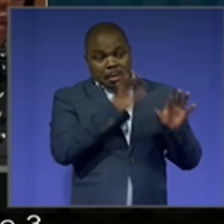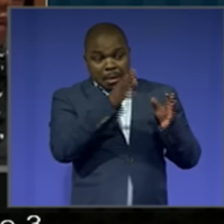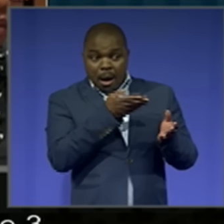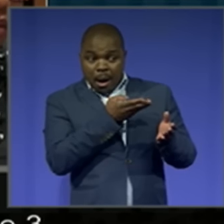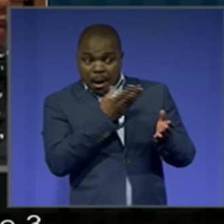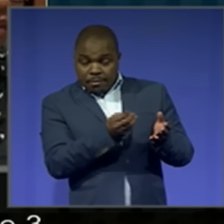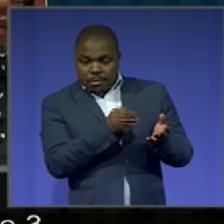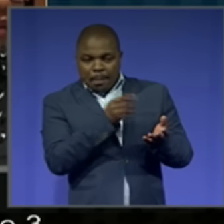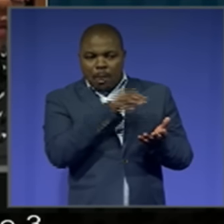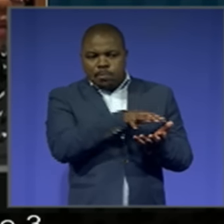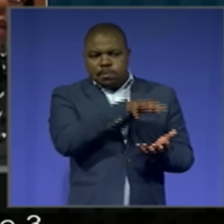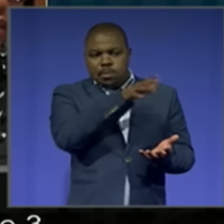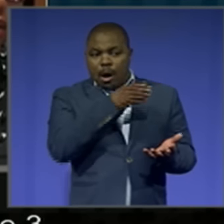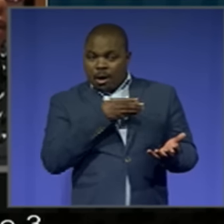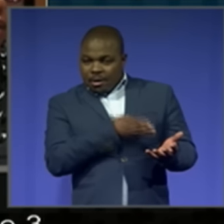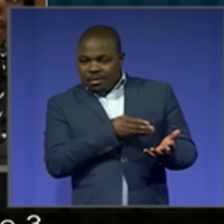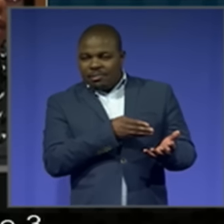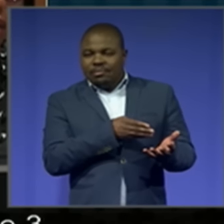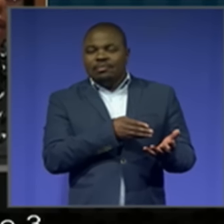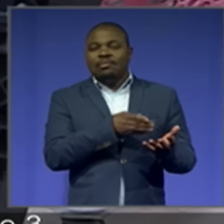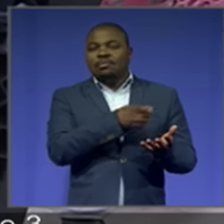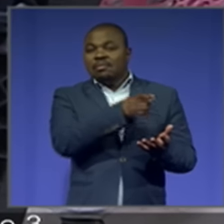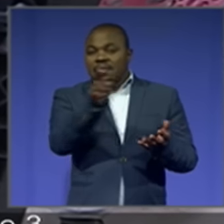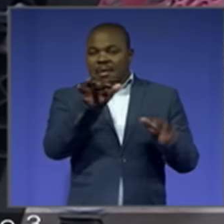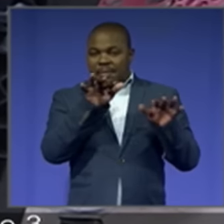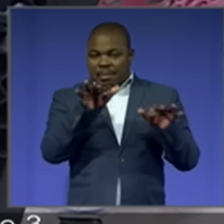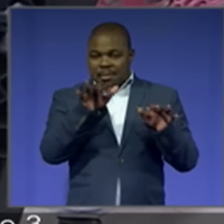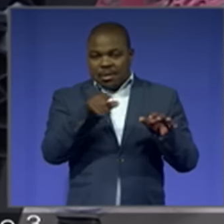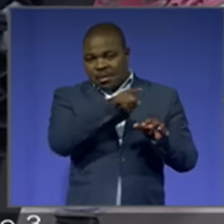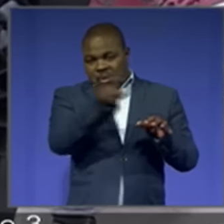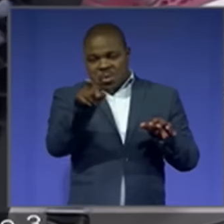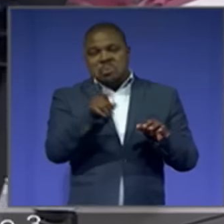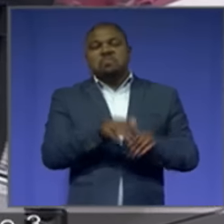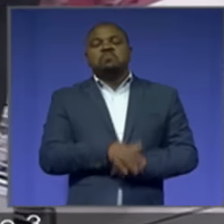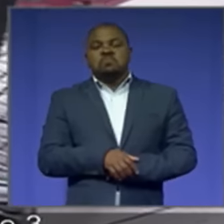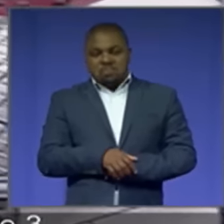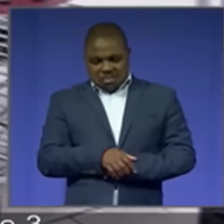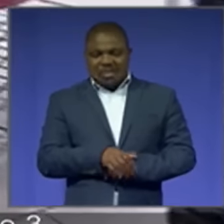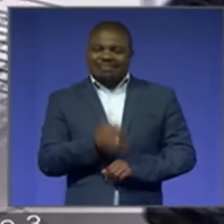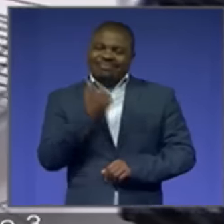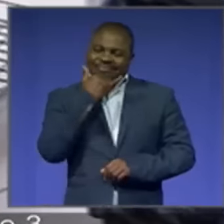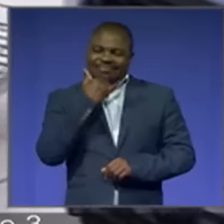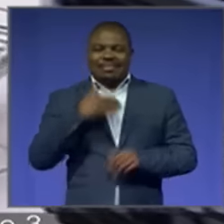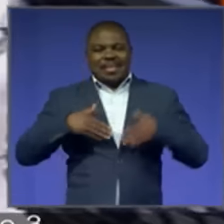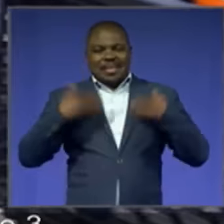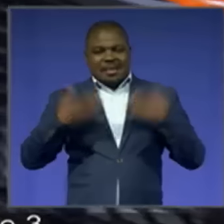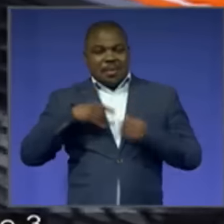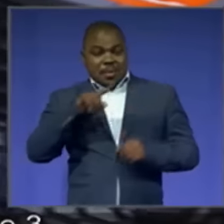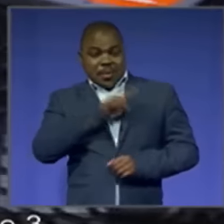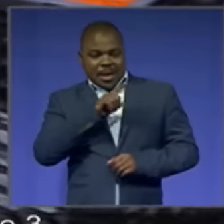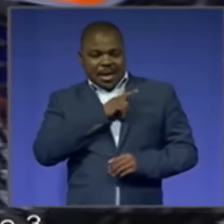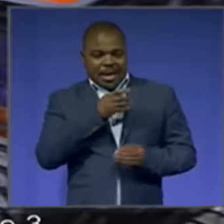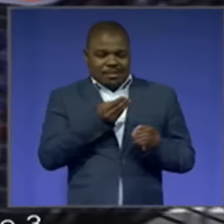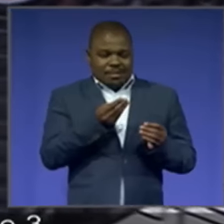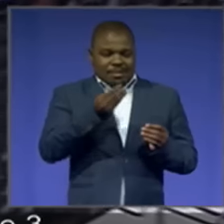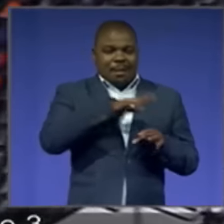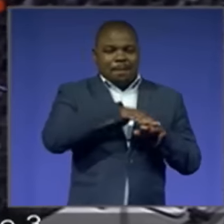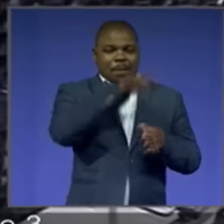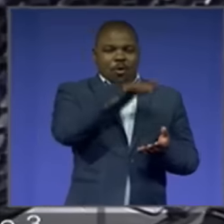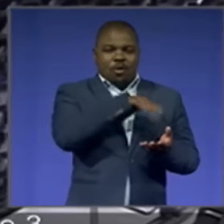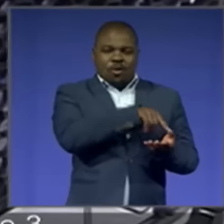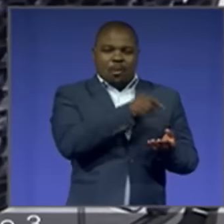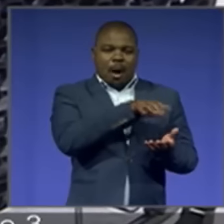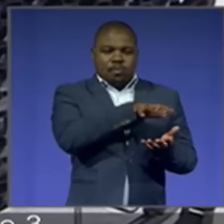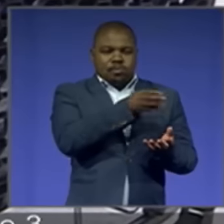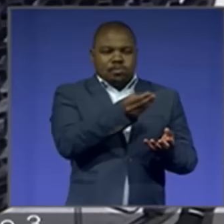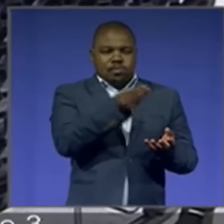leng account holders kapa di investments in those categories bona ba tla ja monate hobane meputso ya bona e a